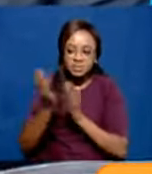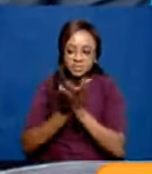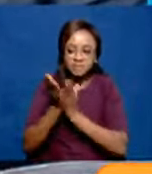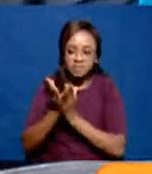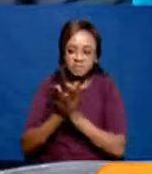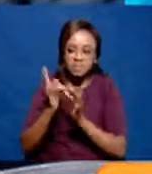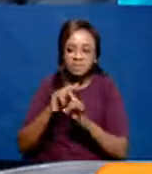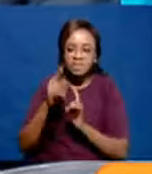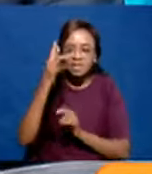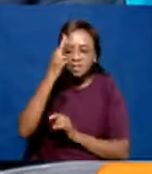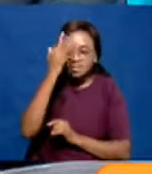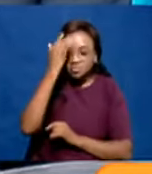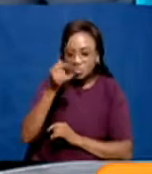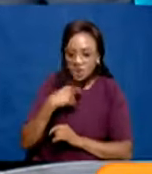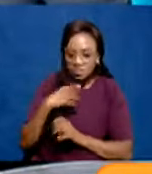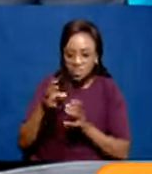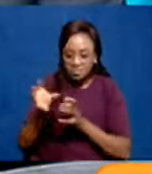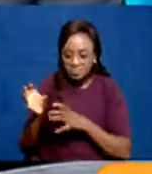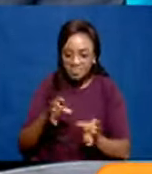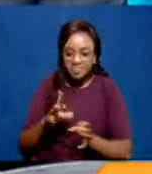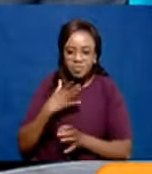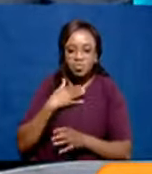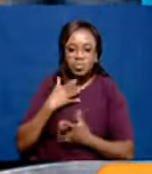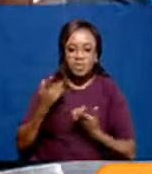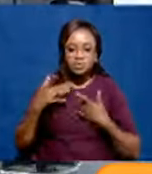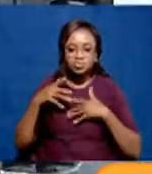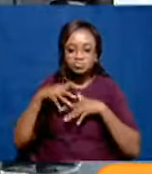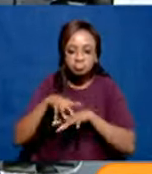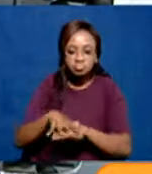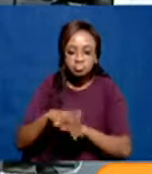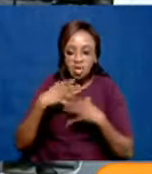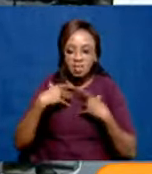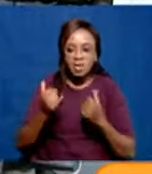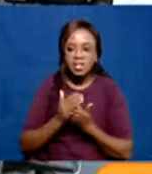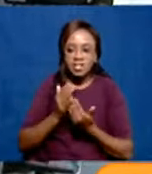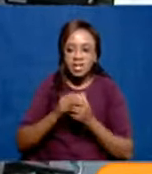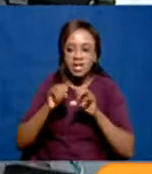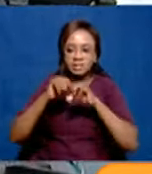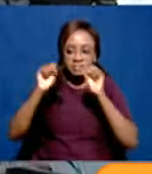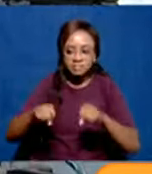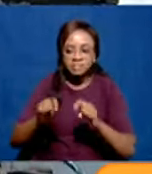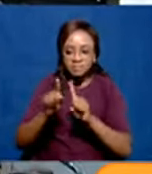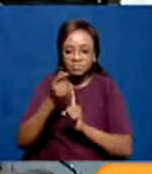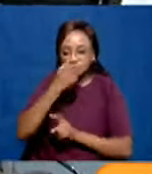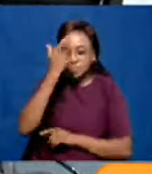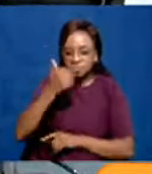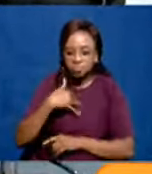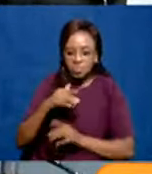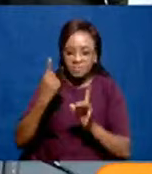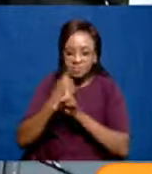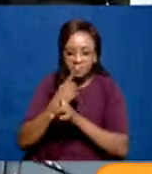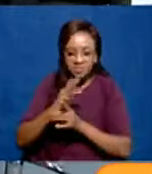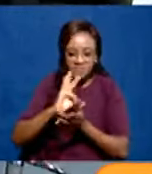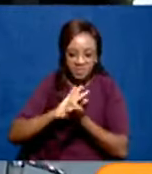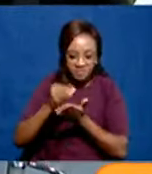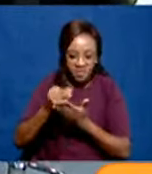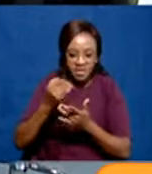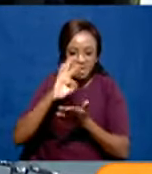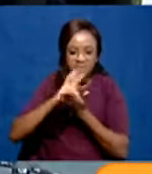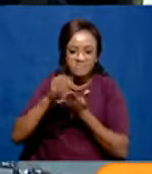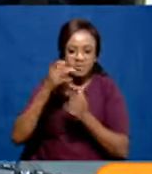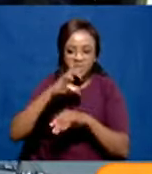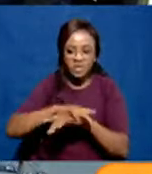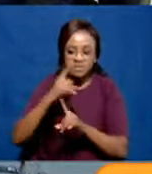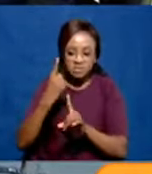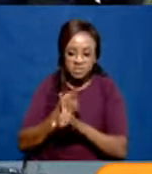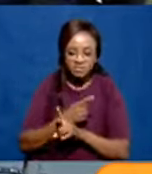reason for that fragmentation, one is to streamline our healthcare system, and because we have got different funds that are funded differently. Primary healthcare from the Exchequer,